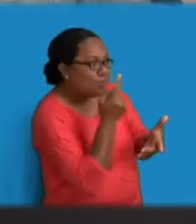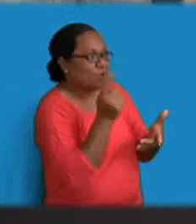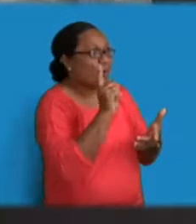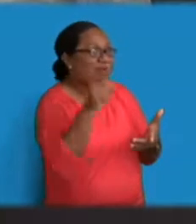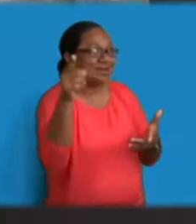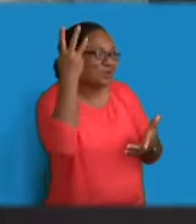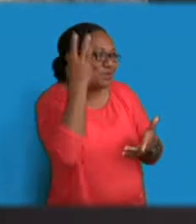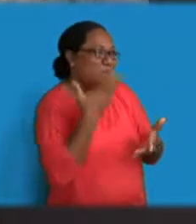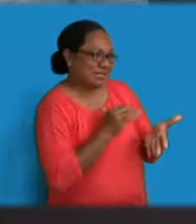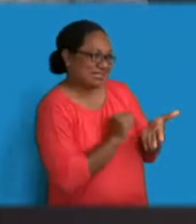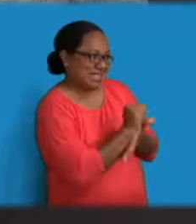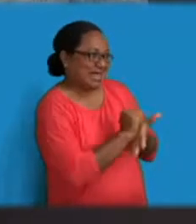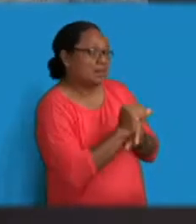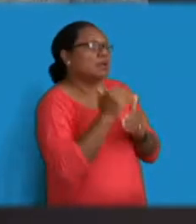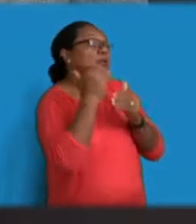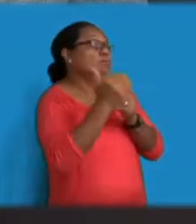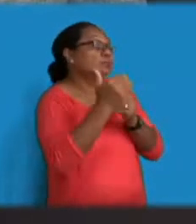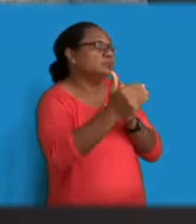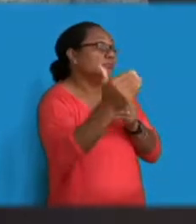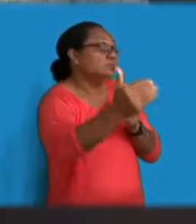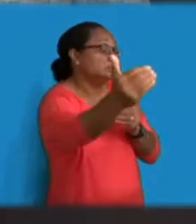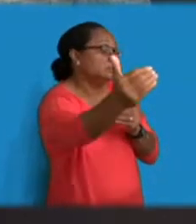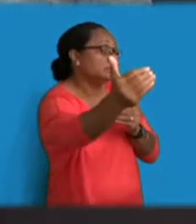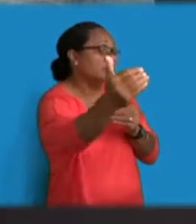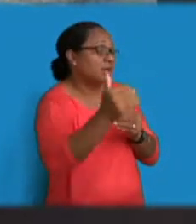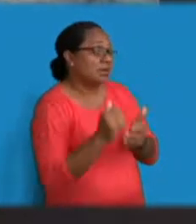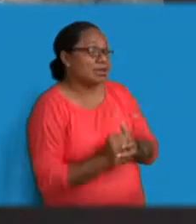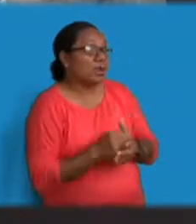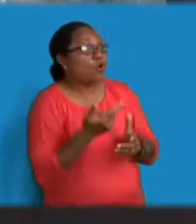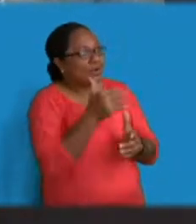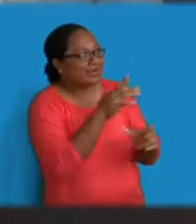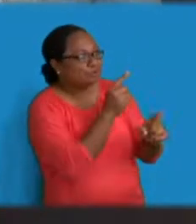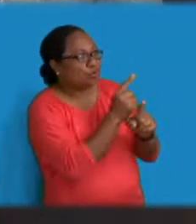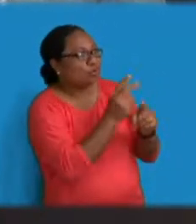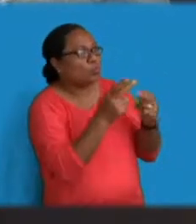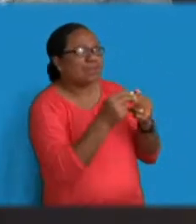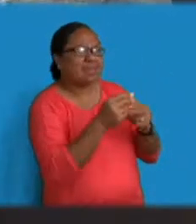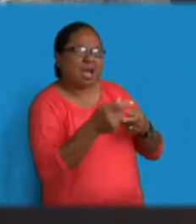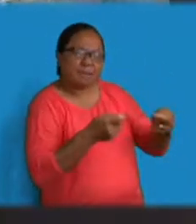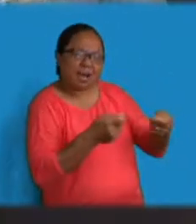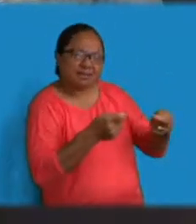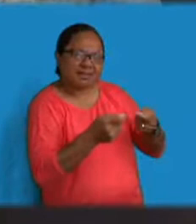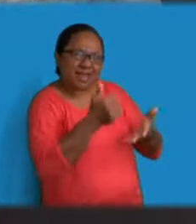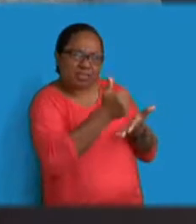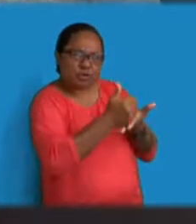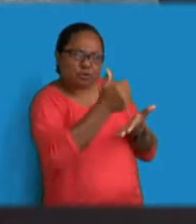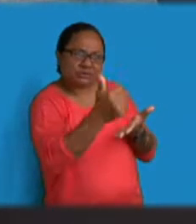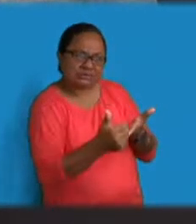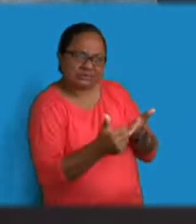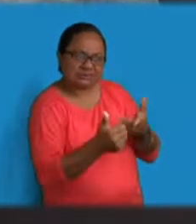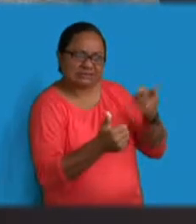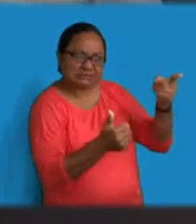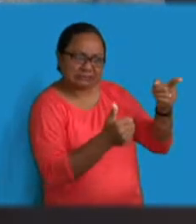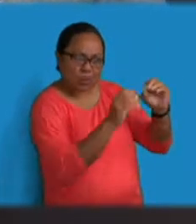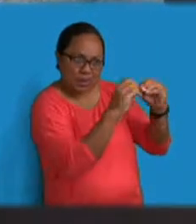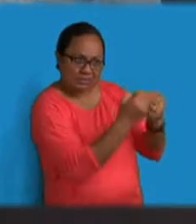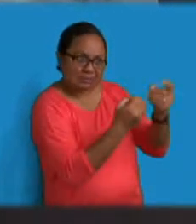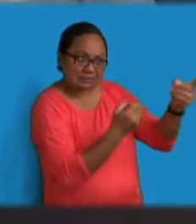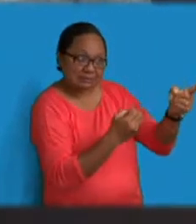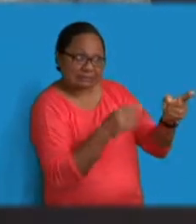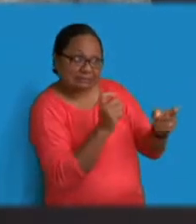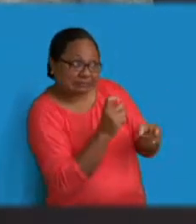course, longer term, we're already speaking with the National Marketing Authority if there is any potential